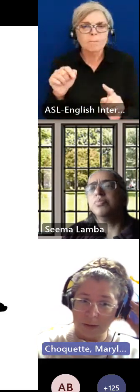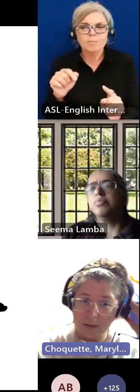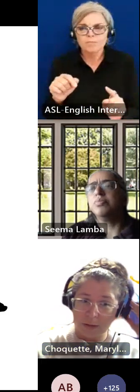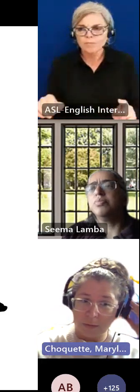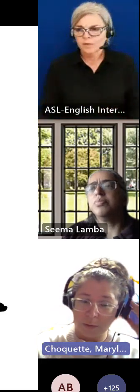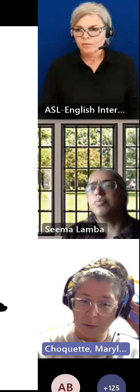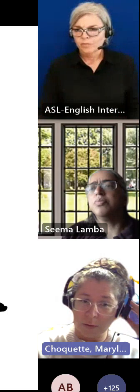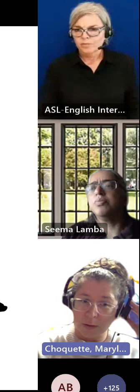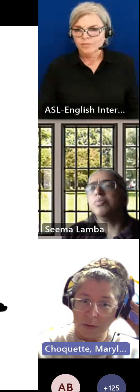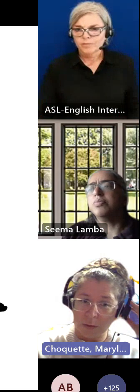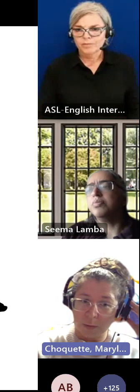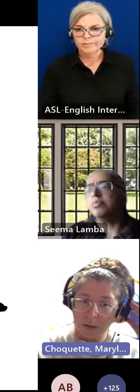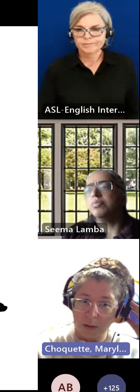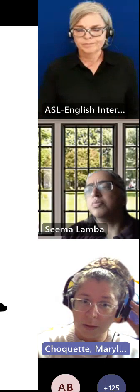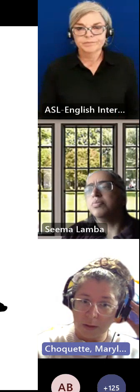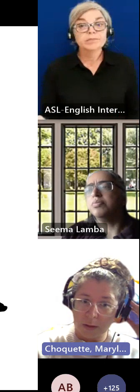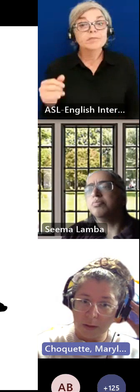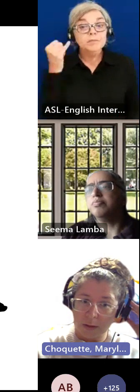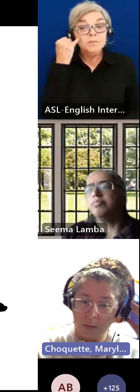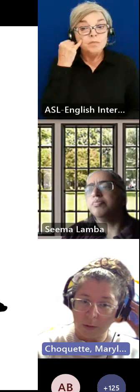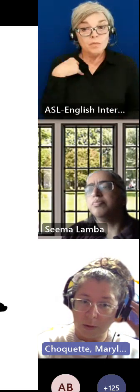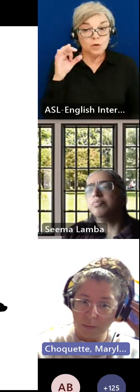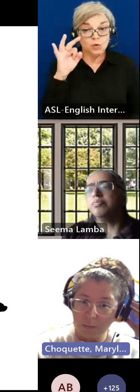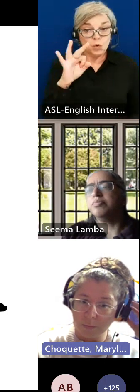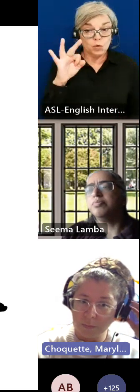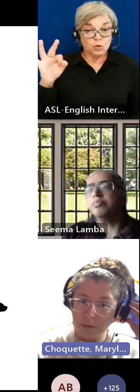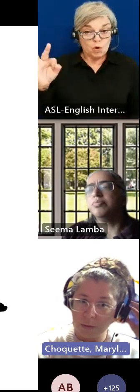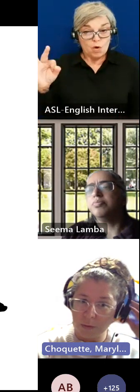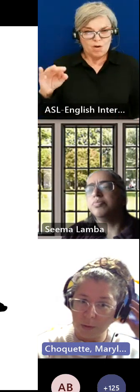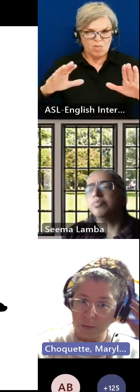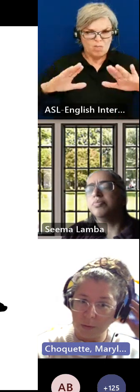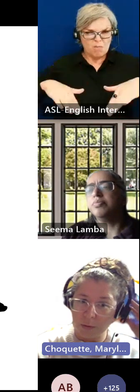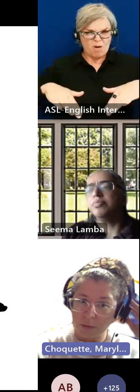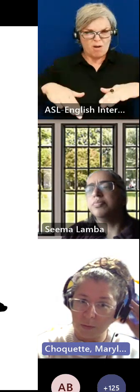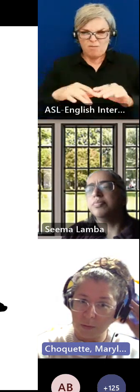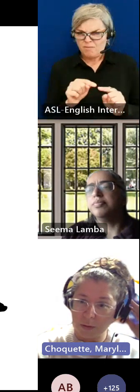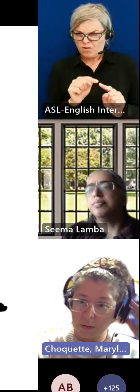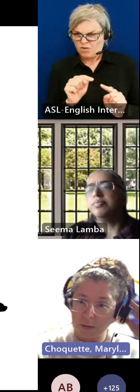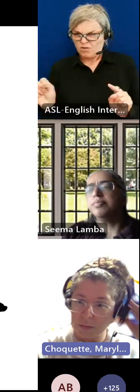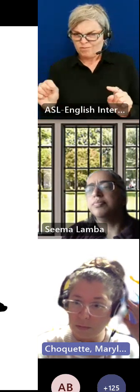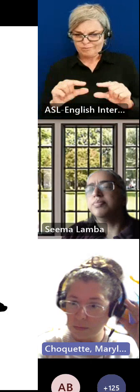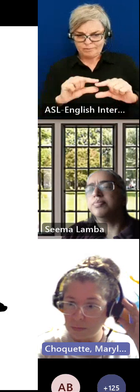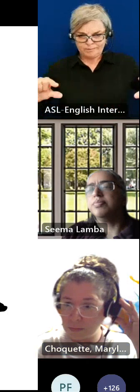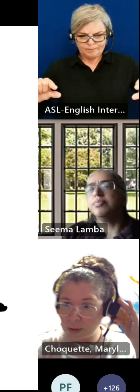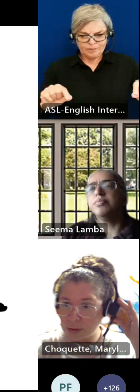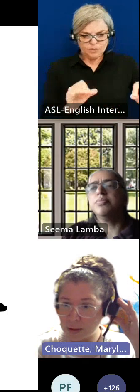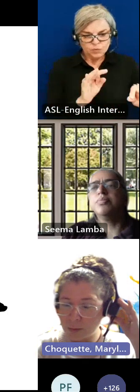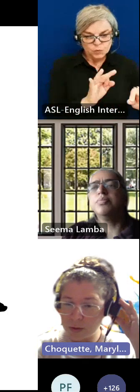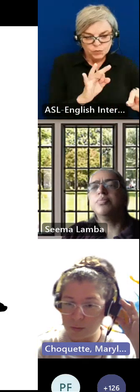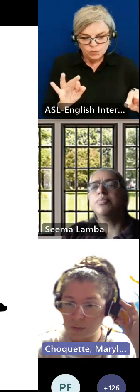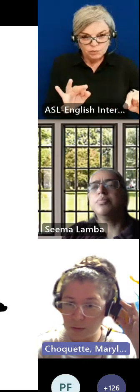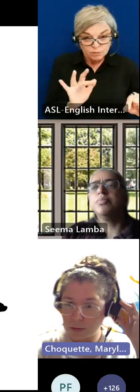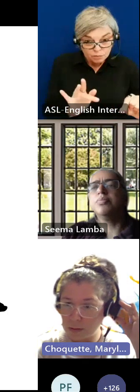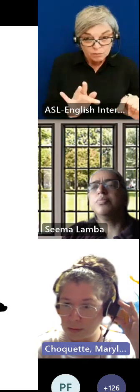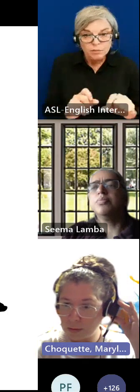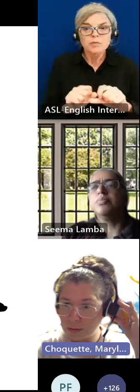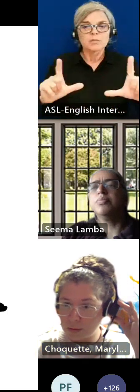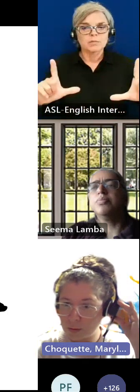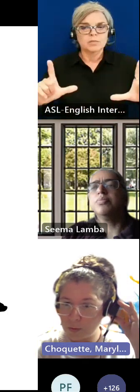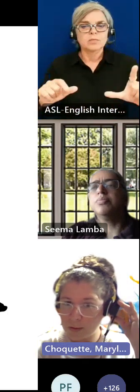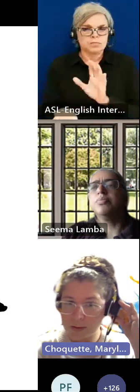So if you're using the 3 dots at the bottom, you should be able to choose which language you want